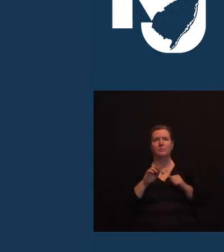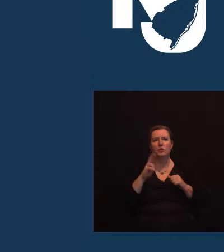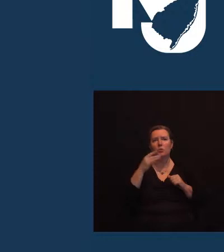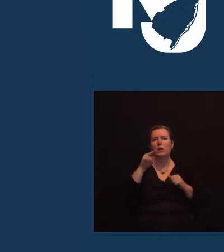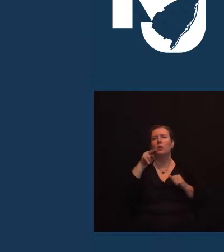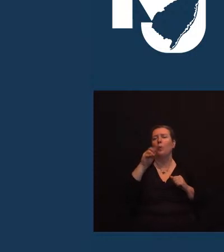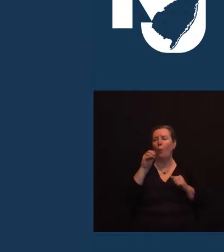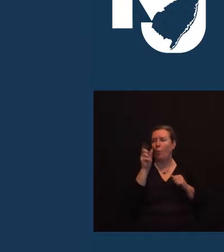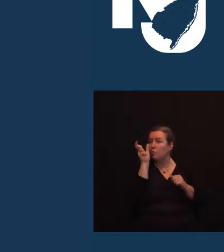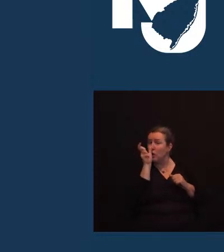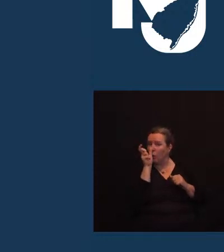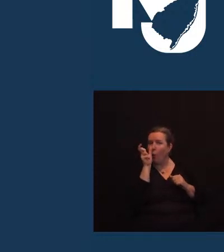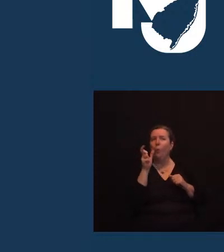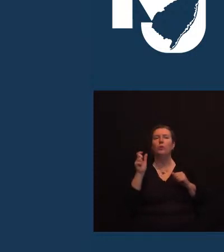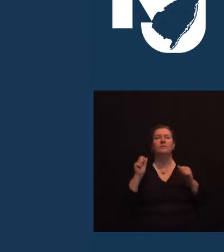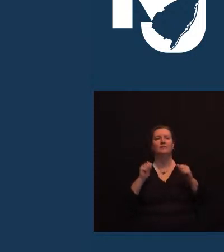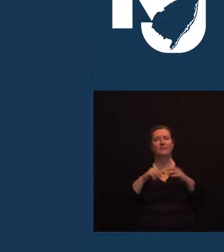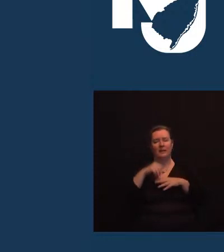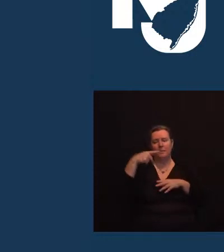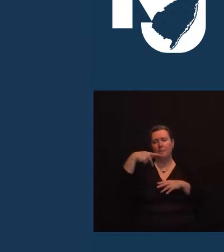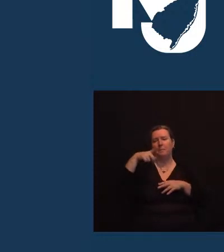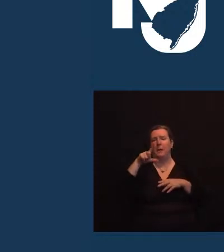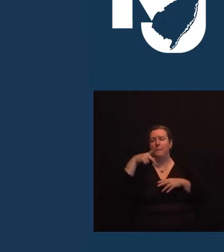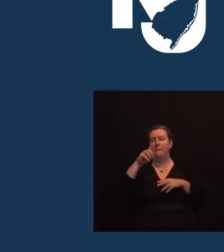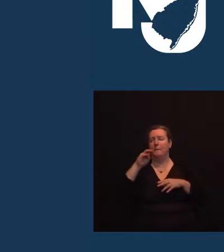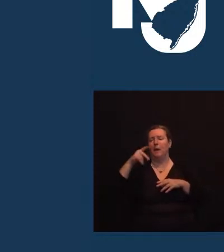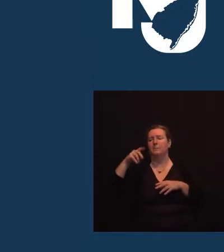Pompton Lakes, a women-owned and certified